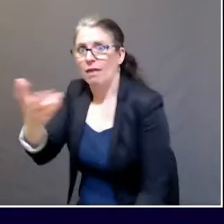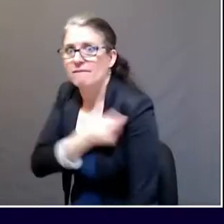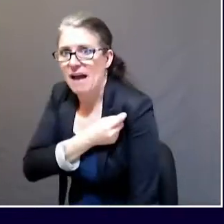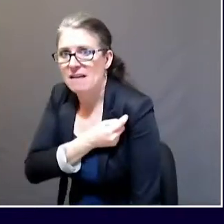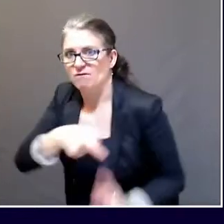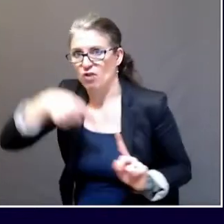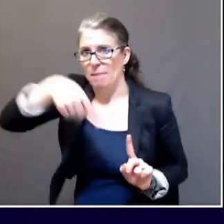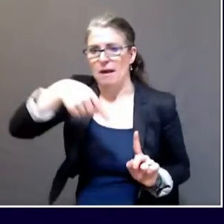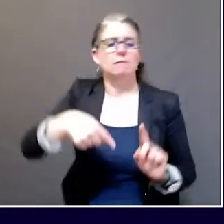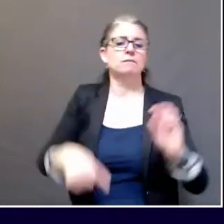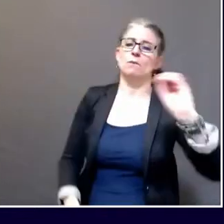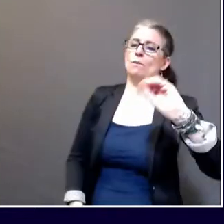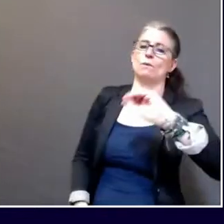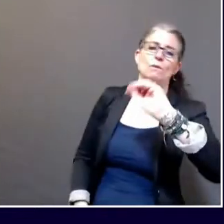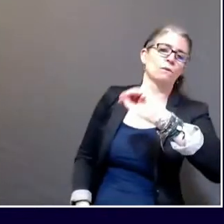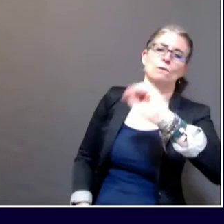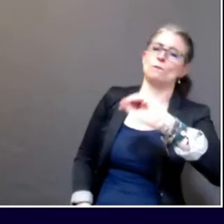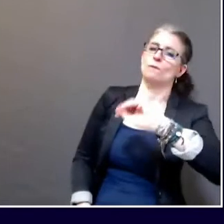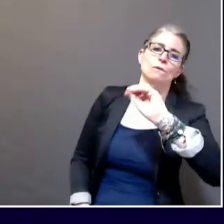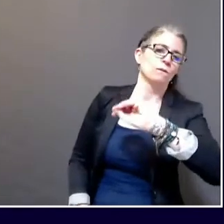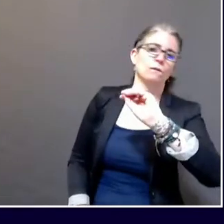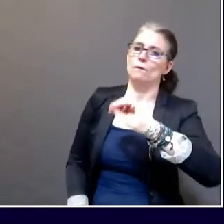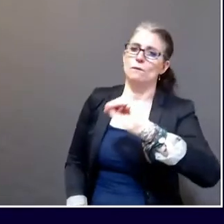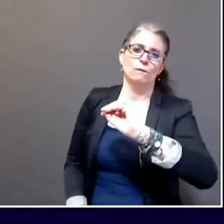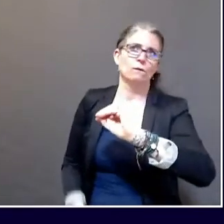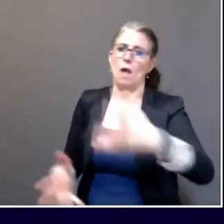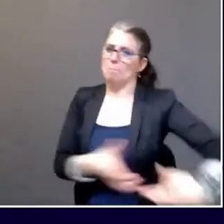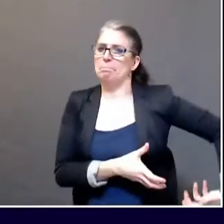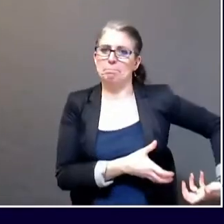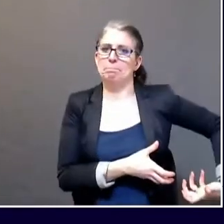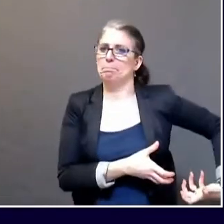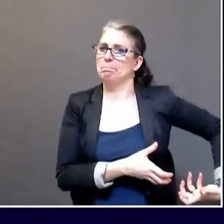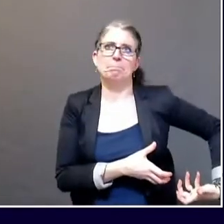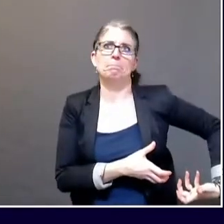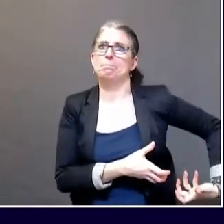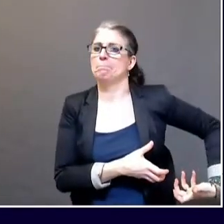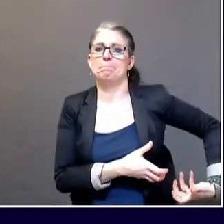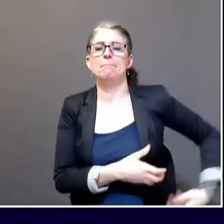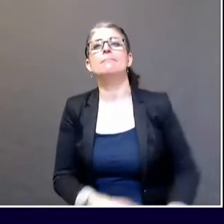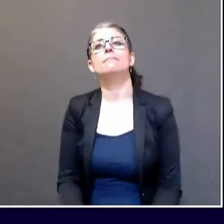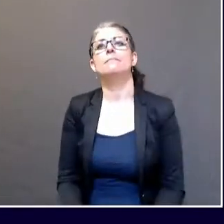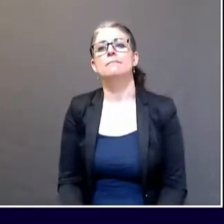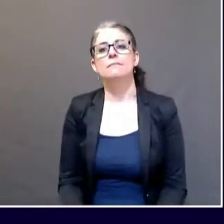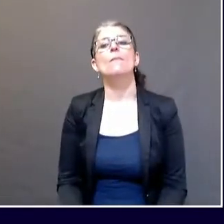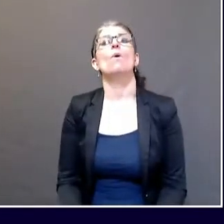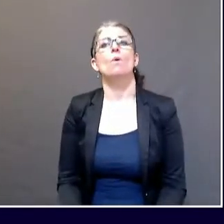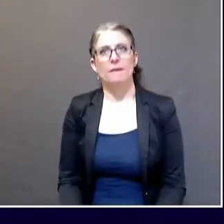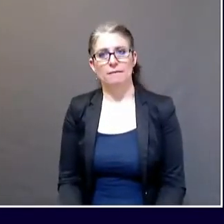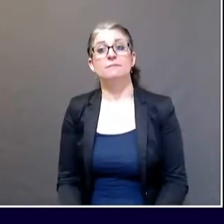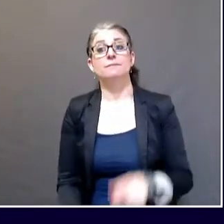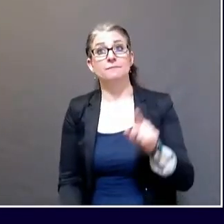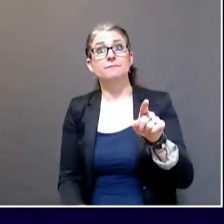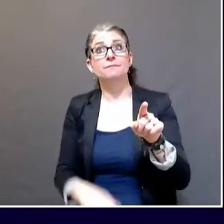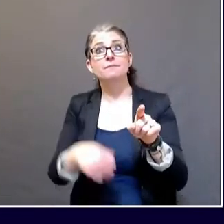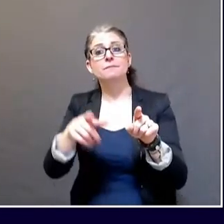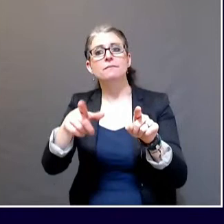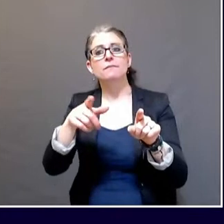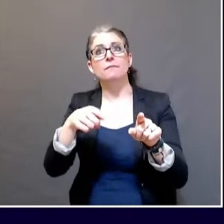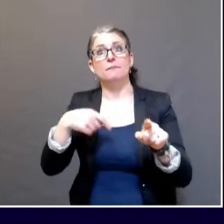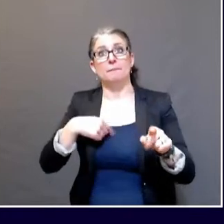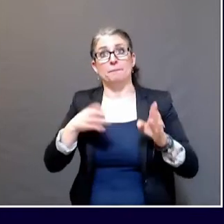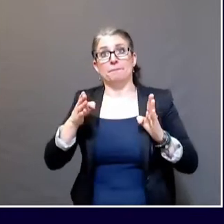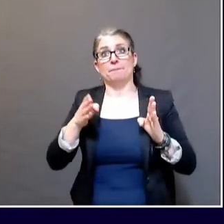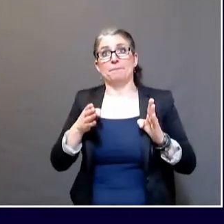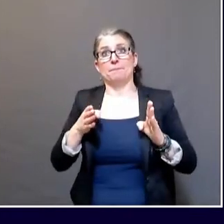special medical courier? How does that work? We'll check and let you know. At this time, we're just trying to understand kind of